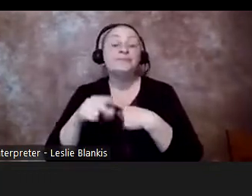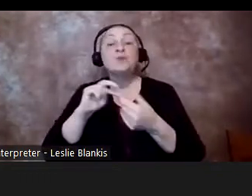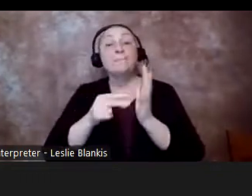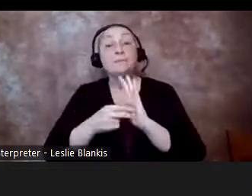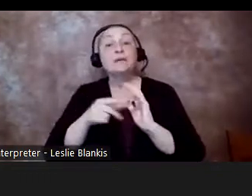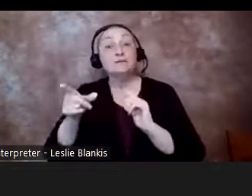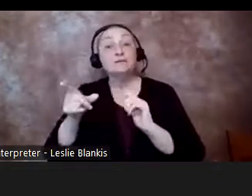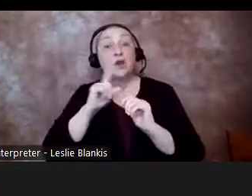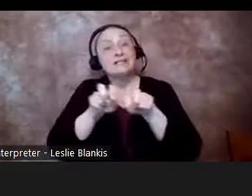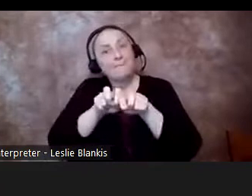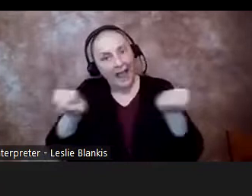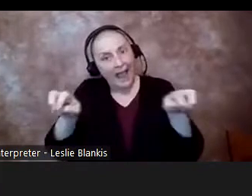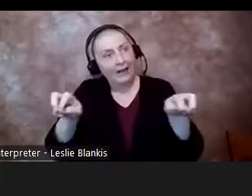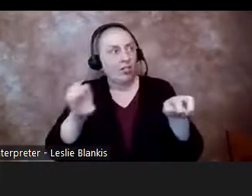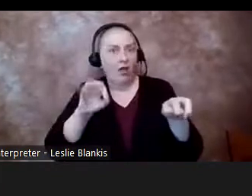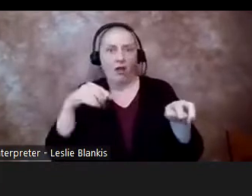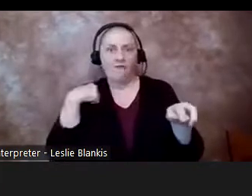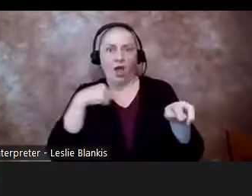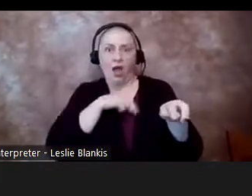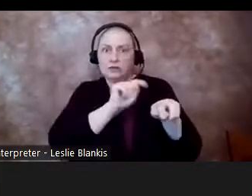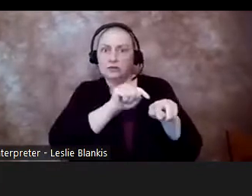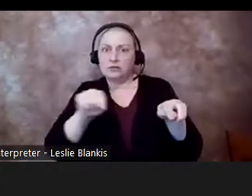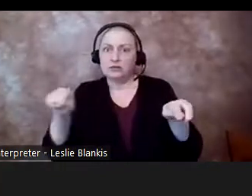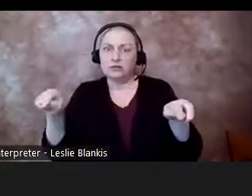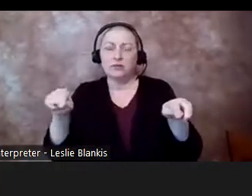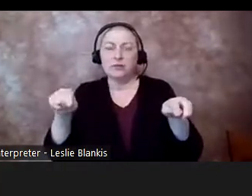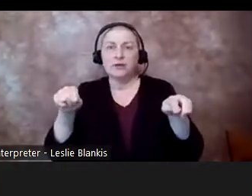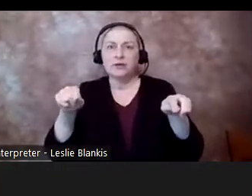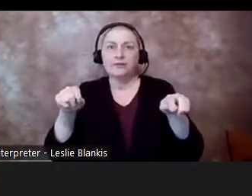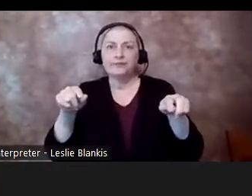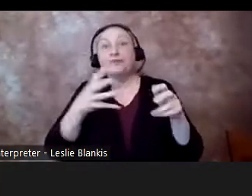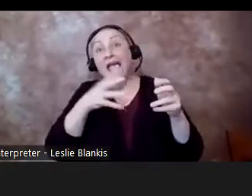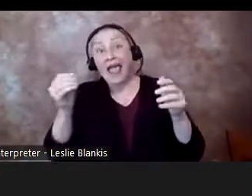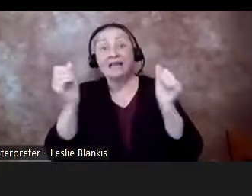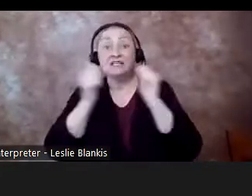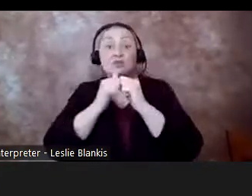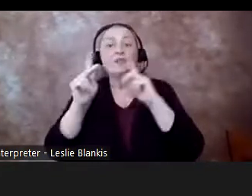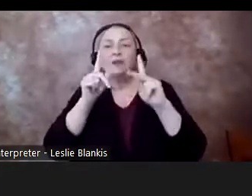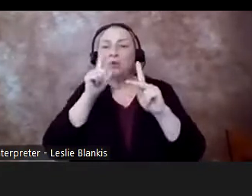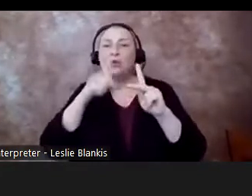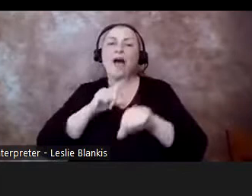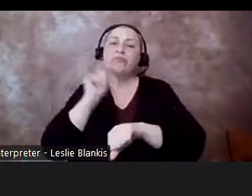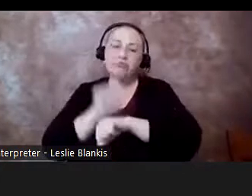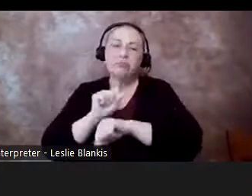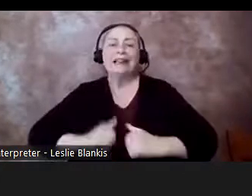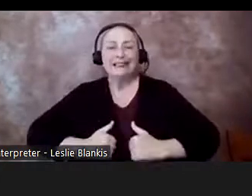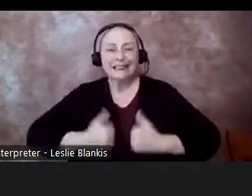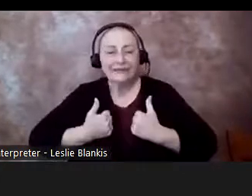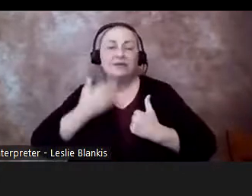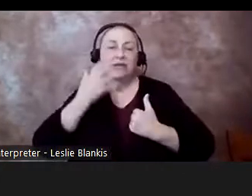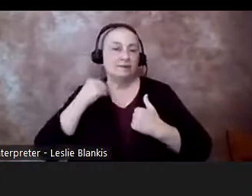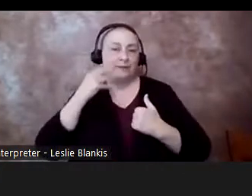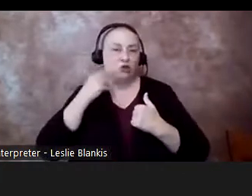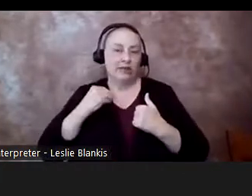a panel of us who can all put, and then it's with people with lived experience to